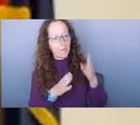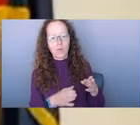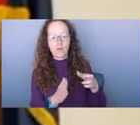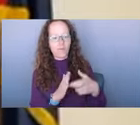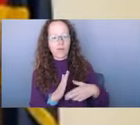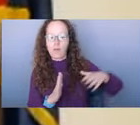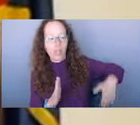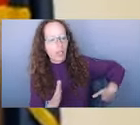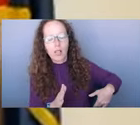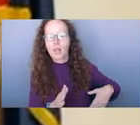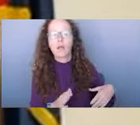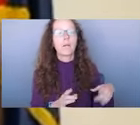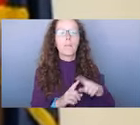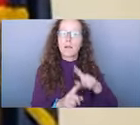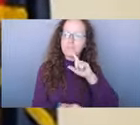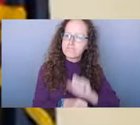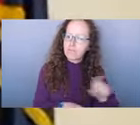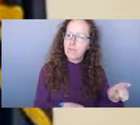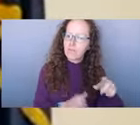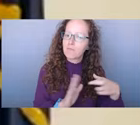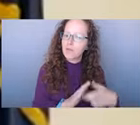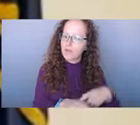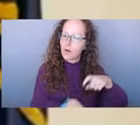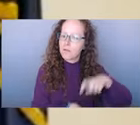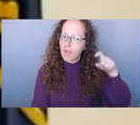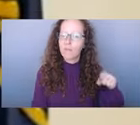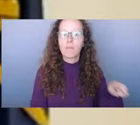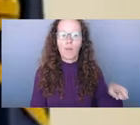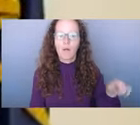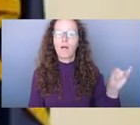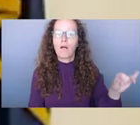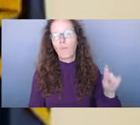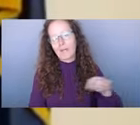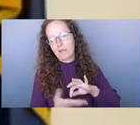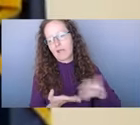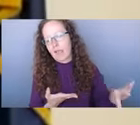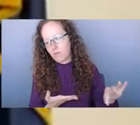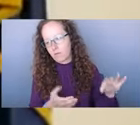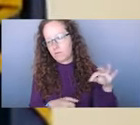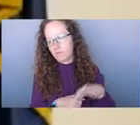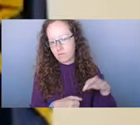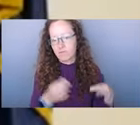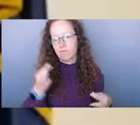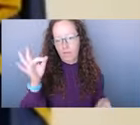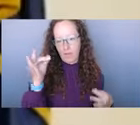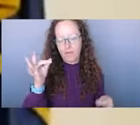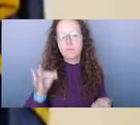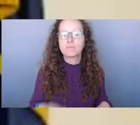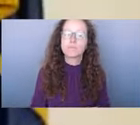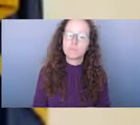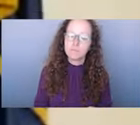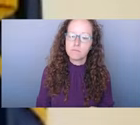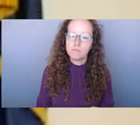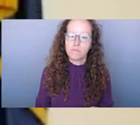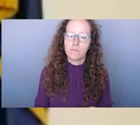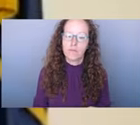us that their ballot would count and we'd count that ballot. But when you're voting in person and you receive that provisional ballot, you